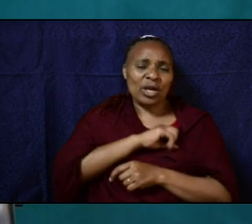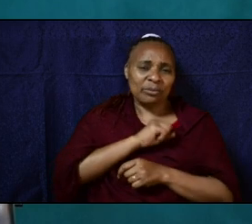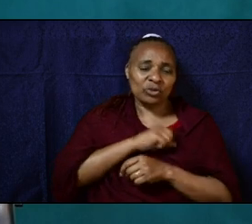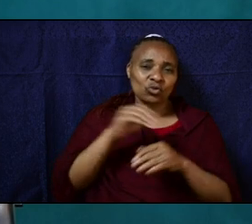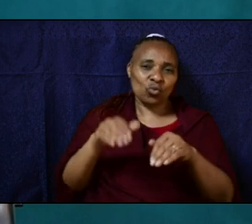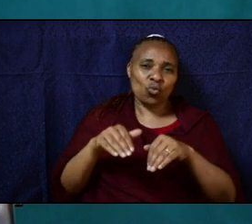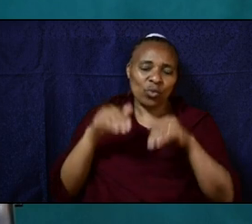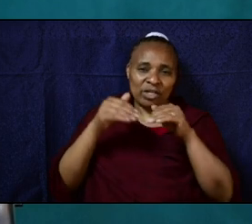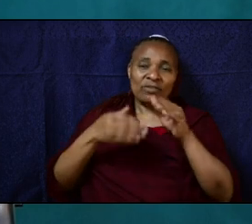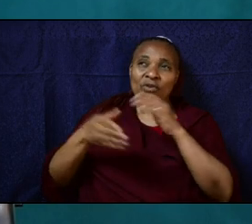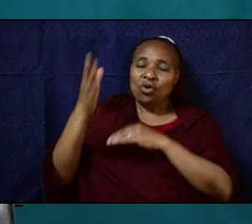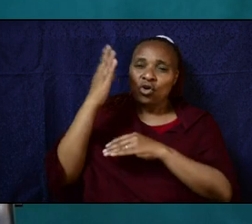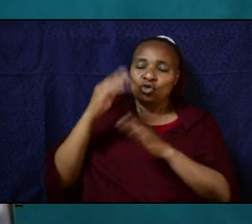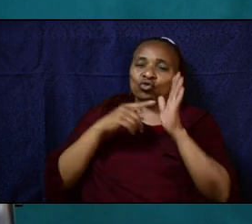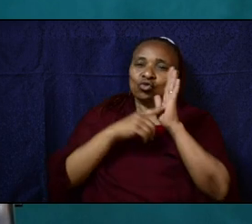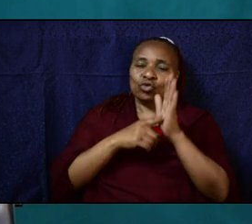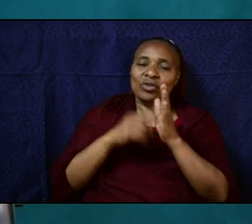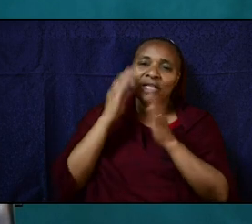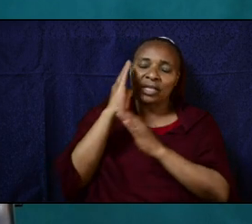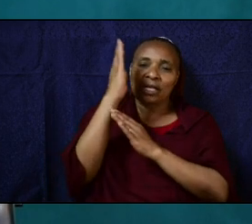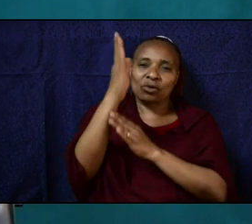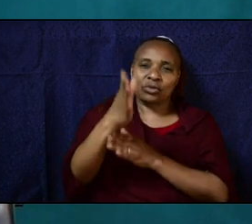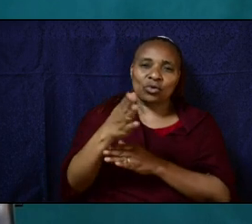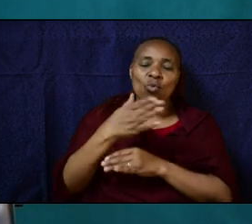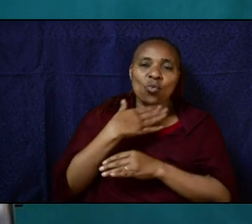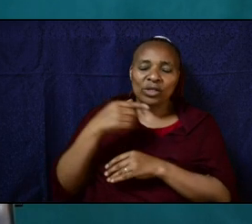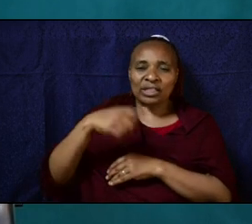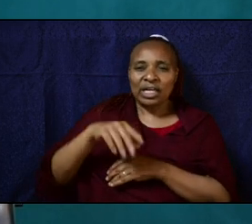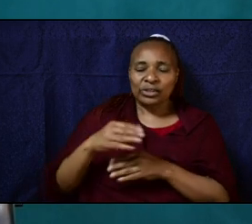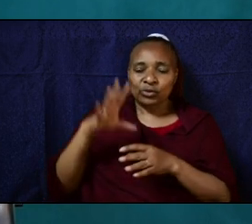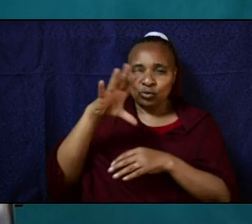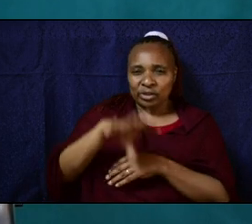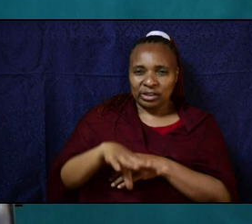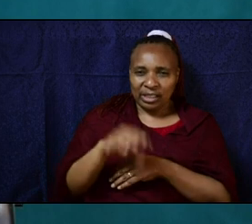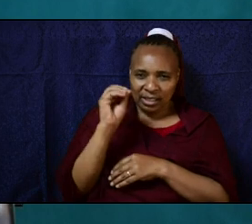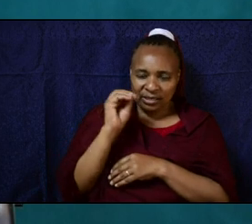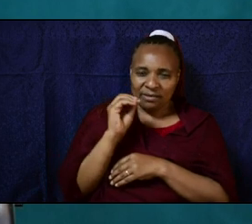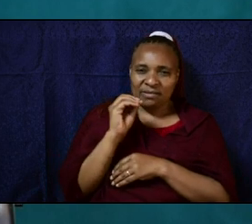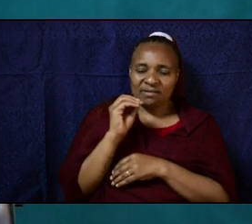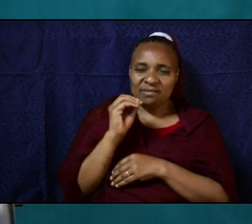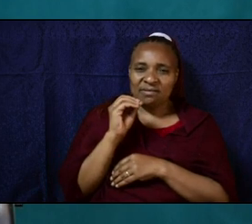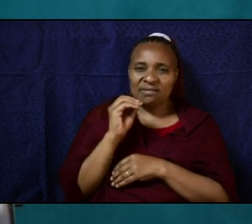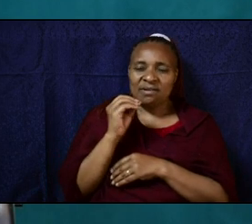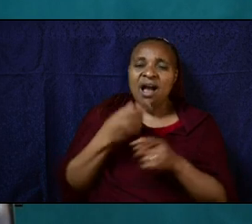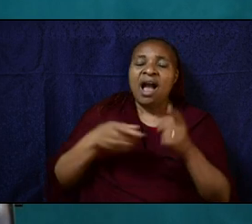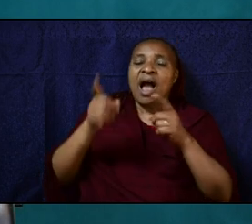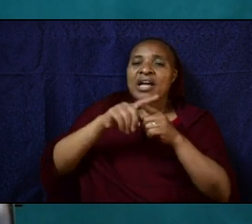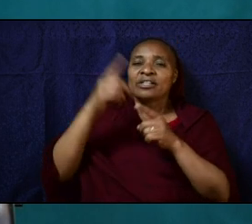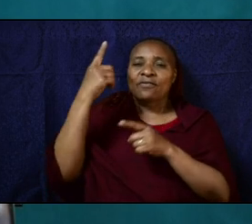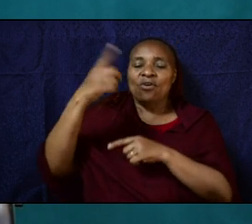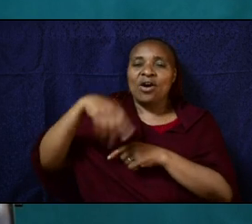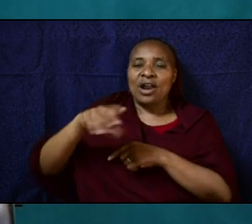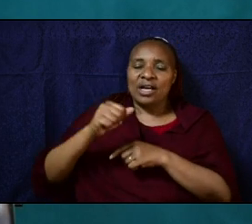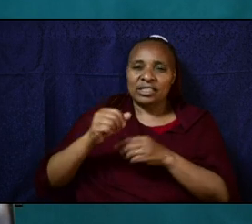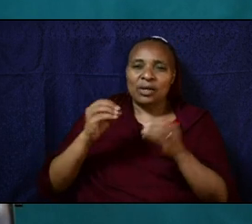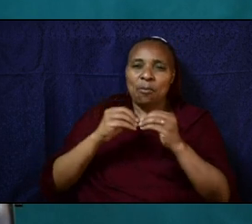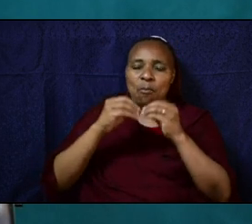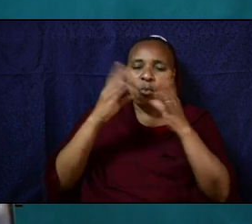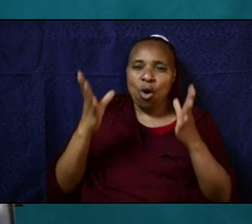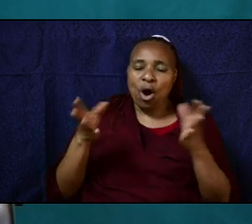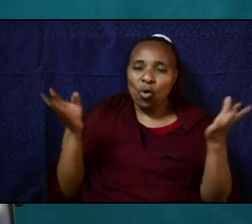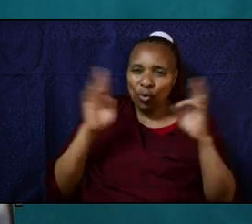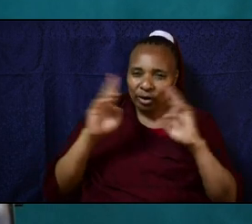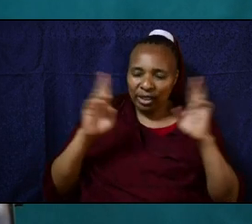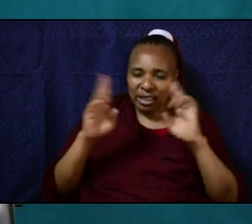for God to show us all the direction he wants us to take, he adds for us more than we